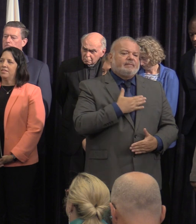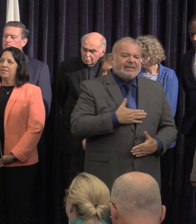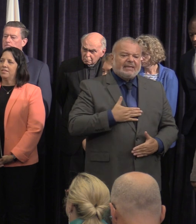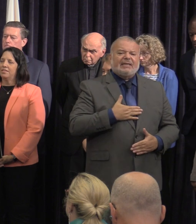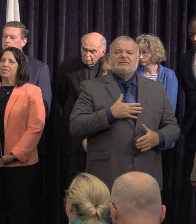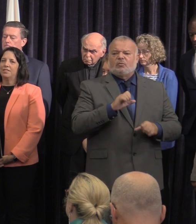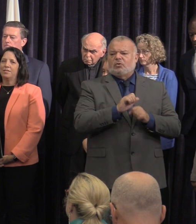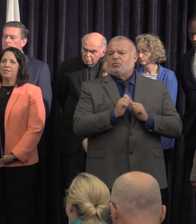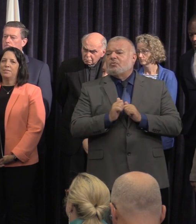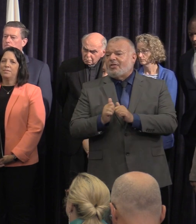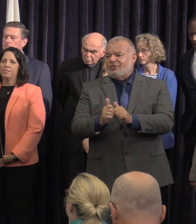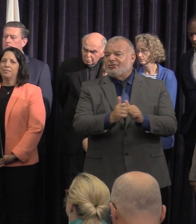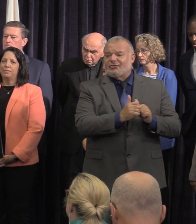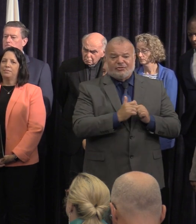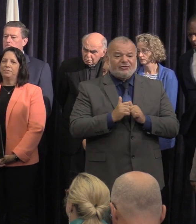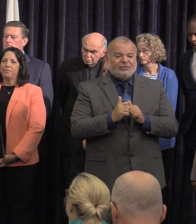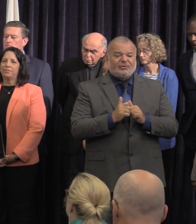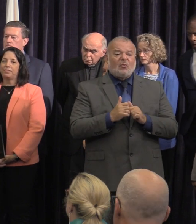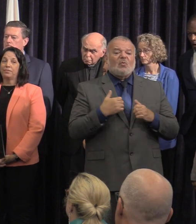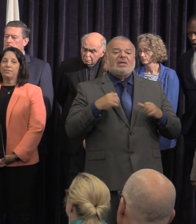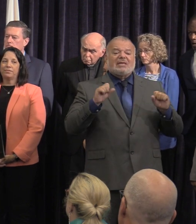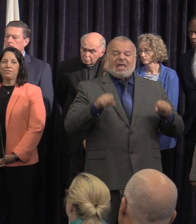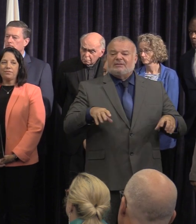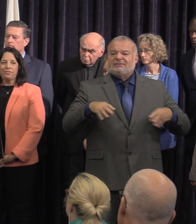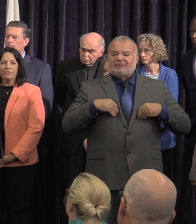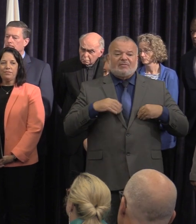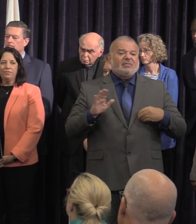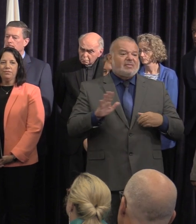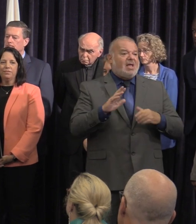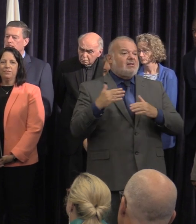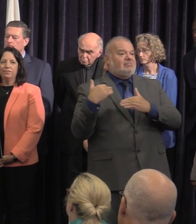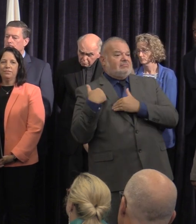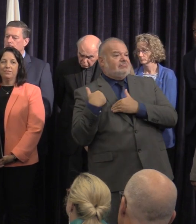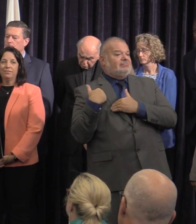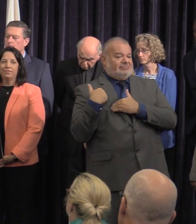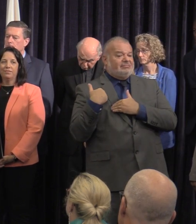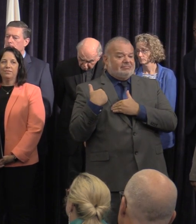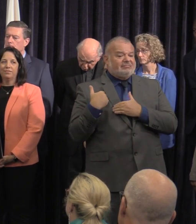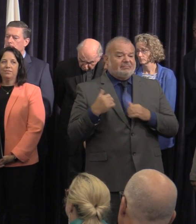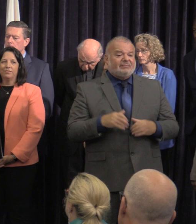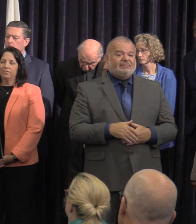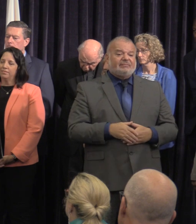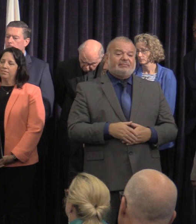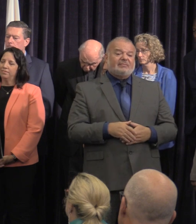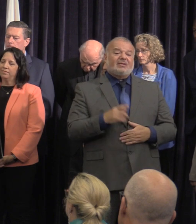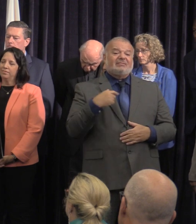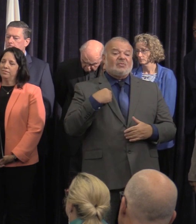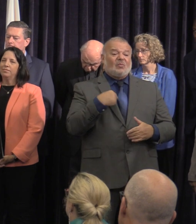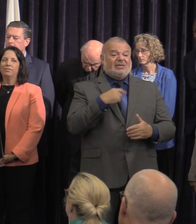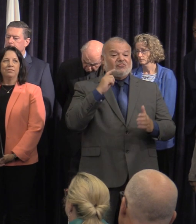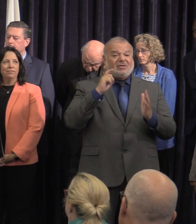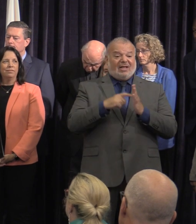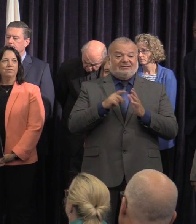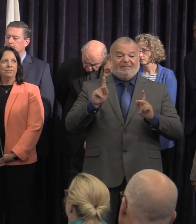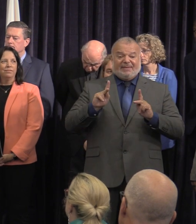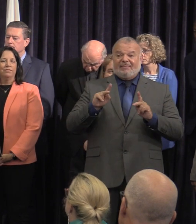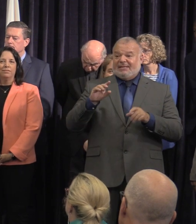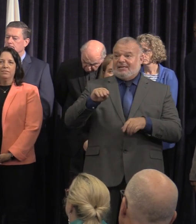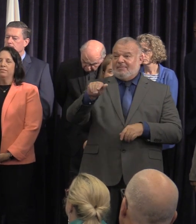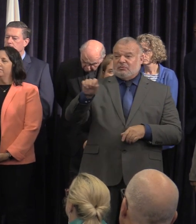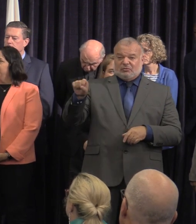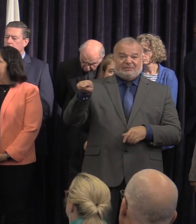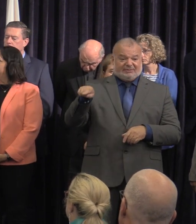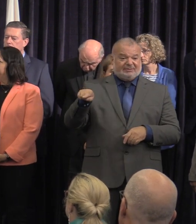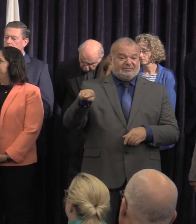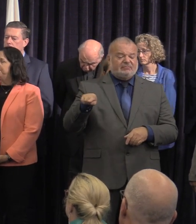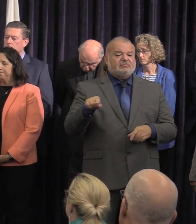Every one of us can play a role. I would also like to recognize all the state workers, especially from our health and